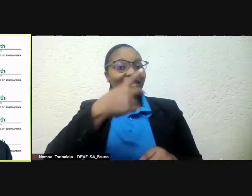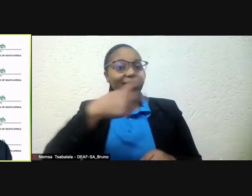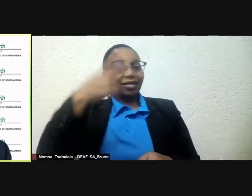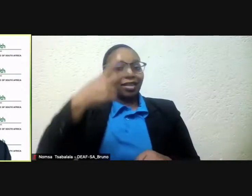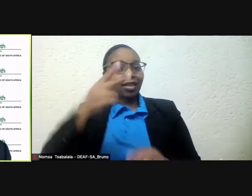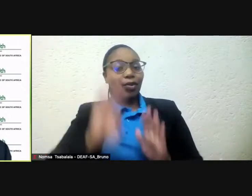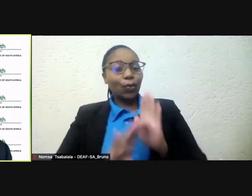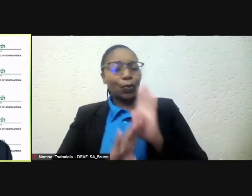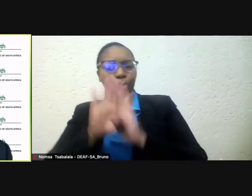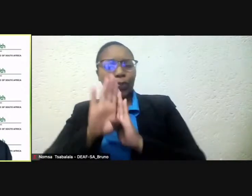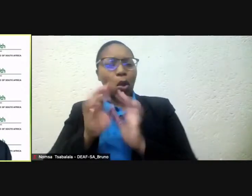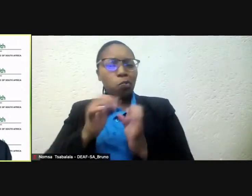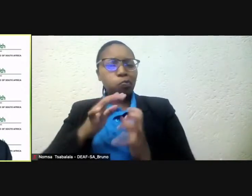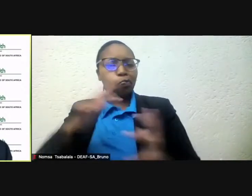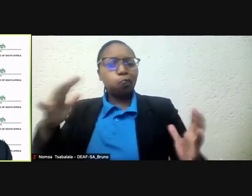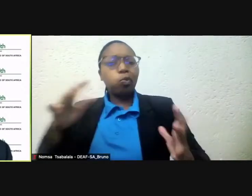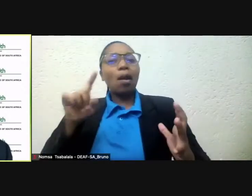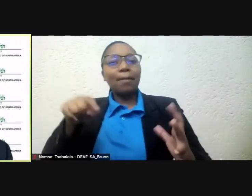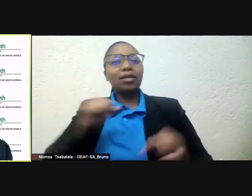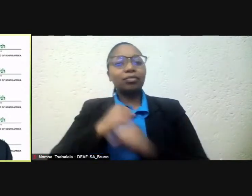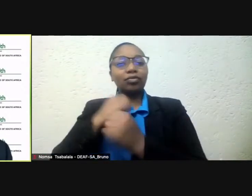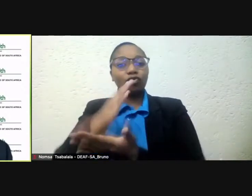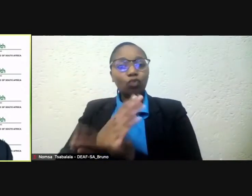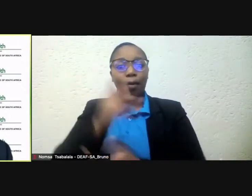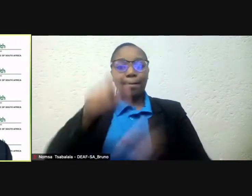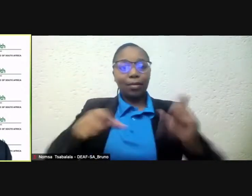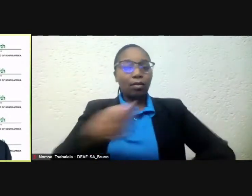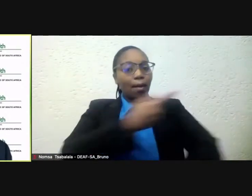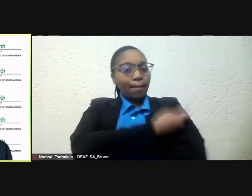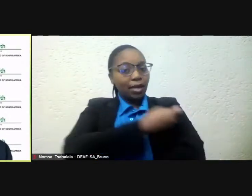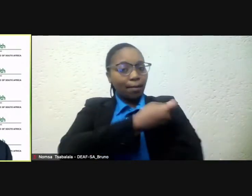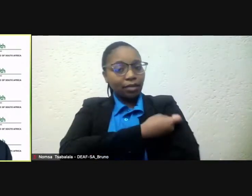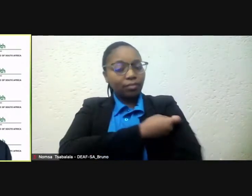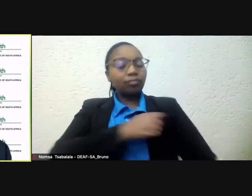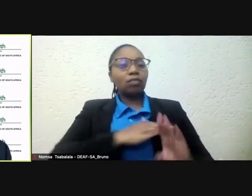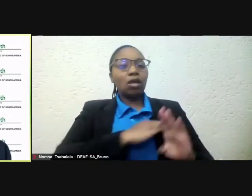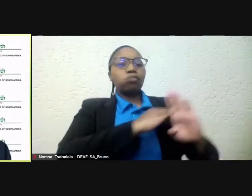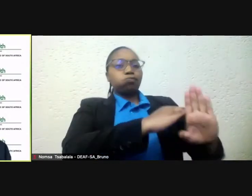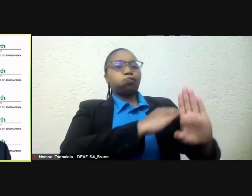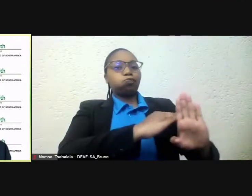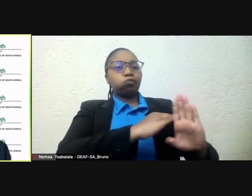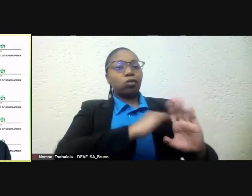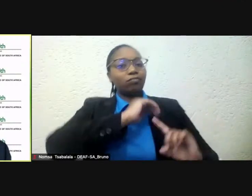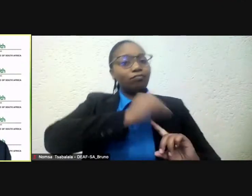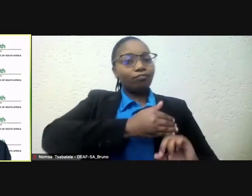which provides a major protection against serious illness.